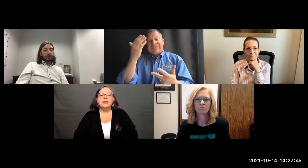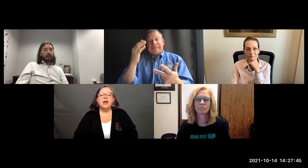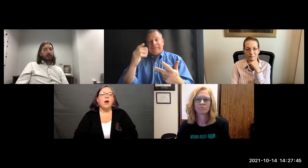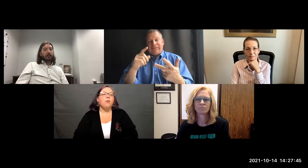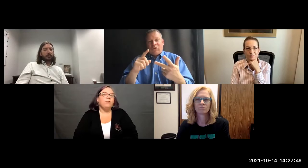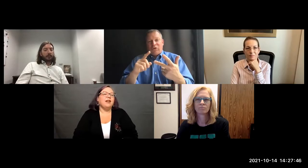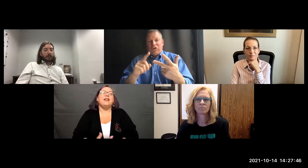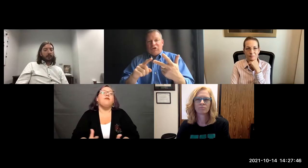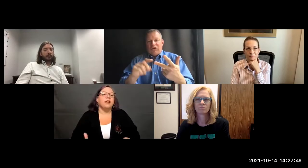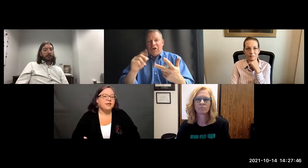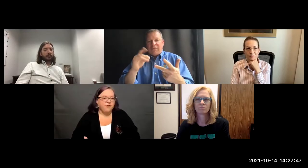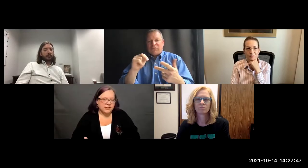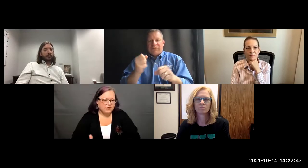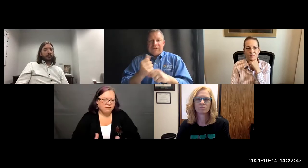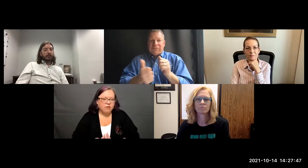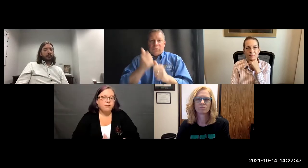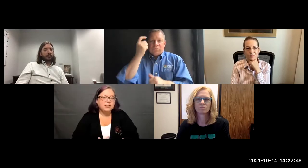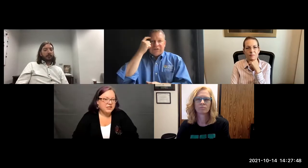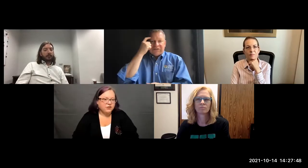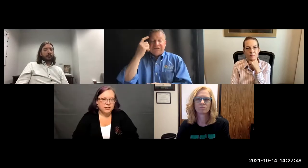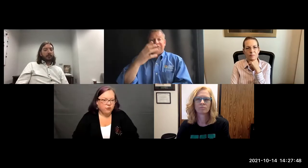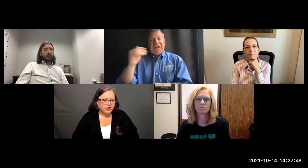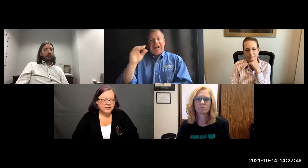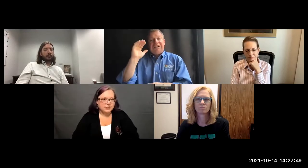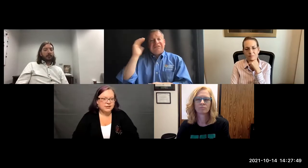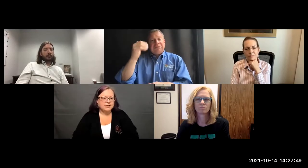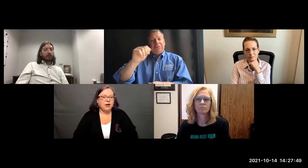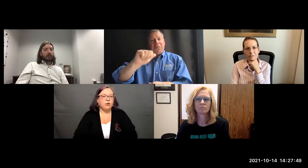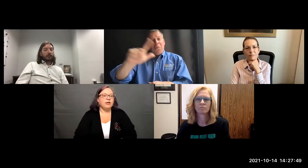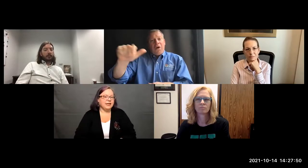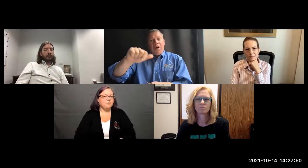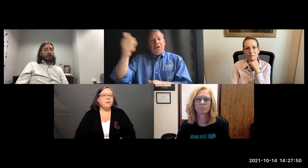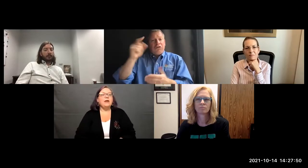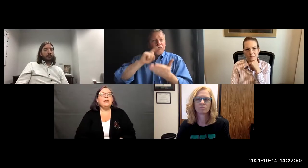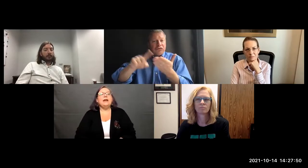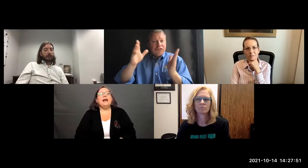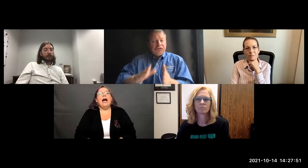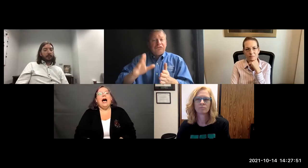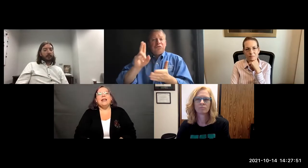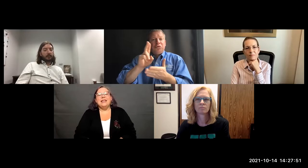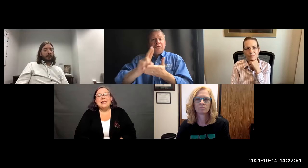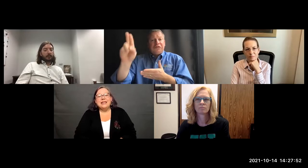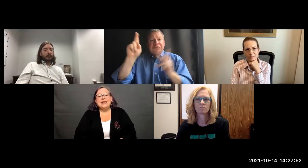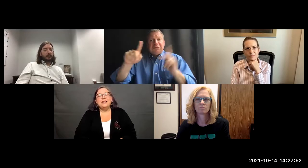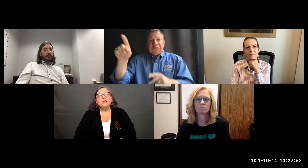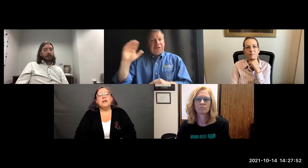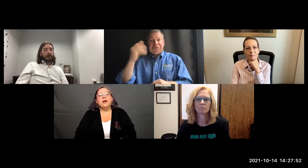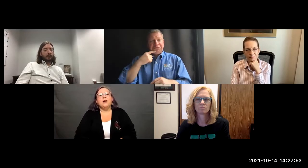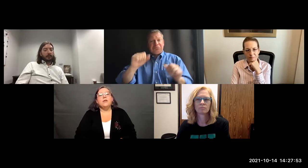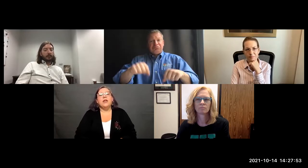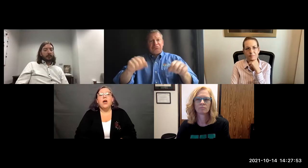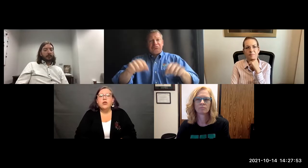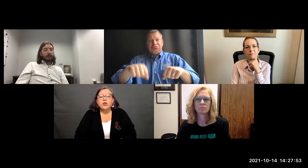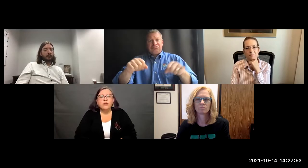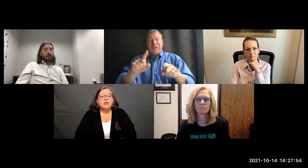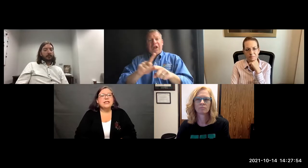is an influx of funding specifically for this reasoning. I think